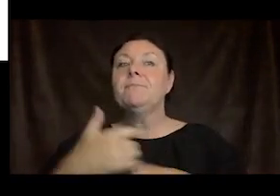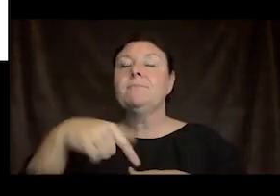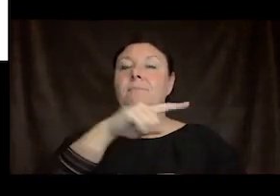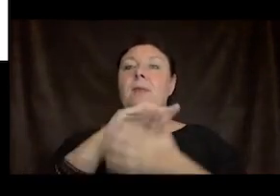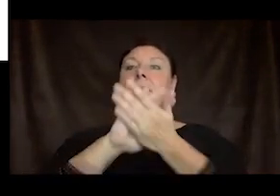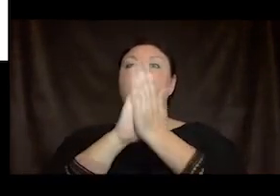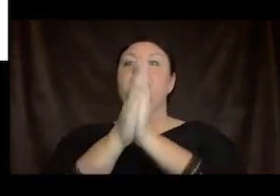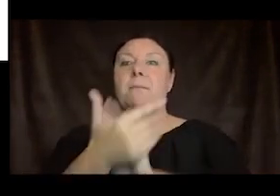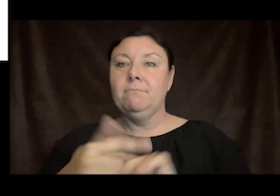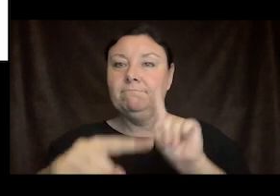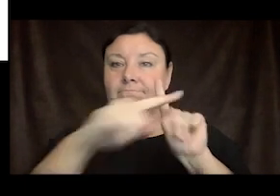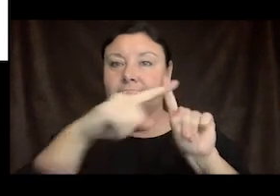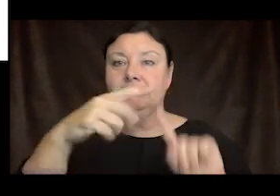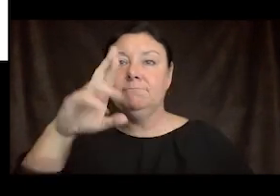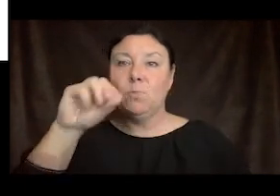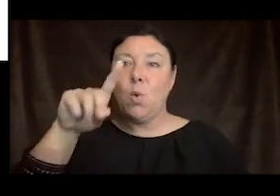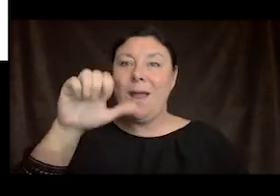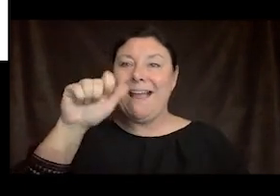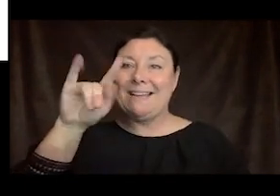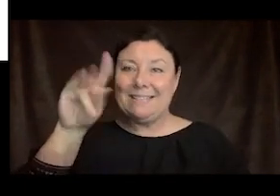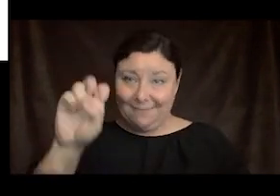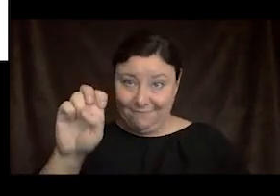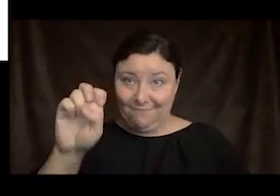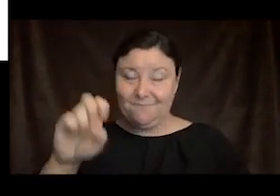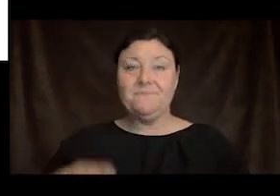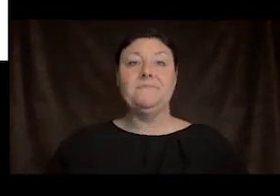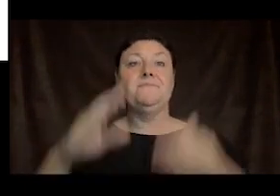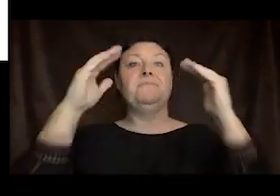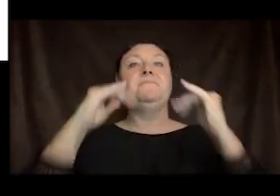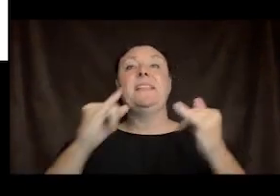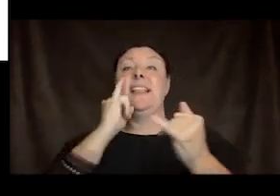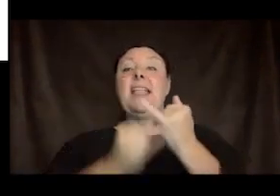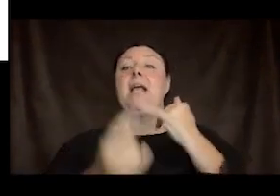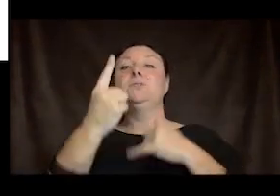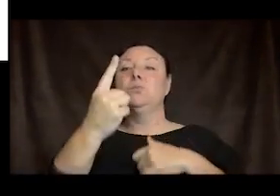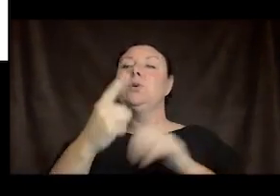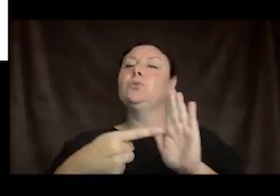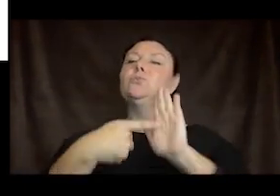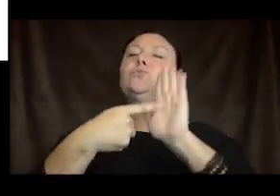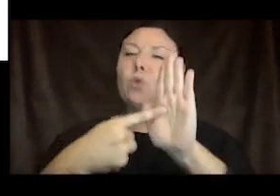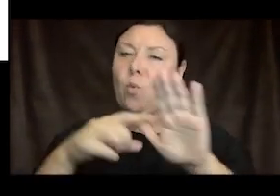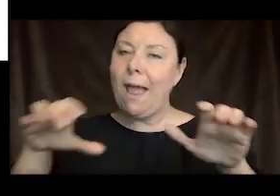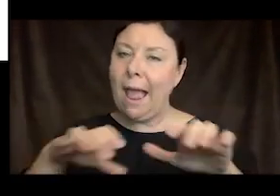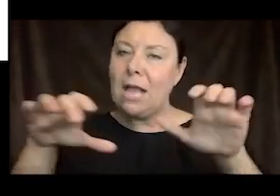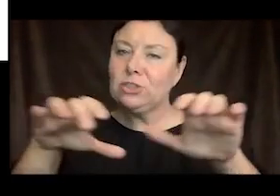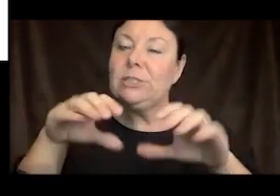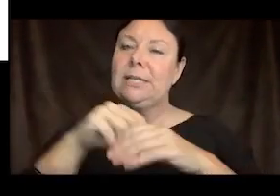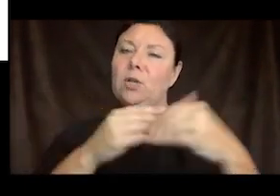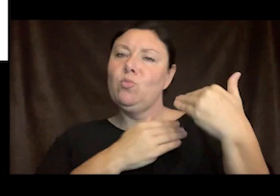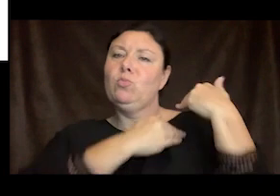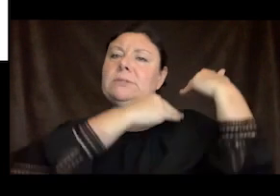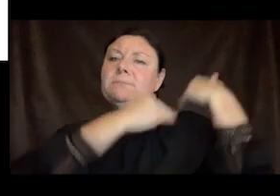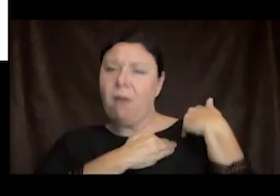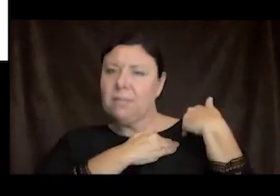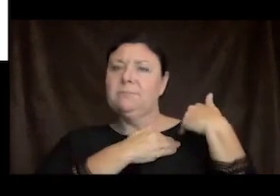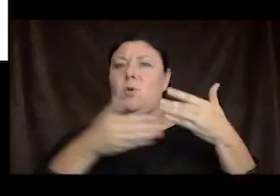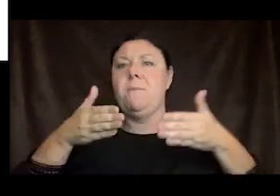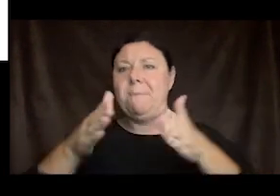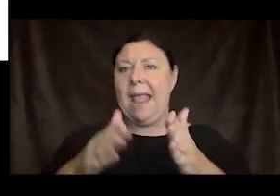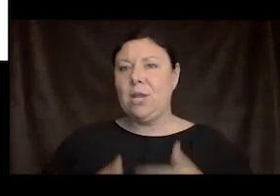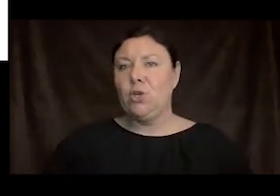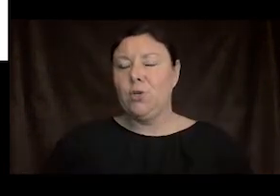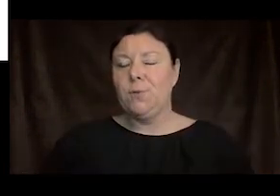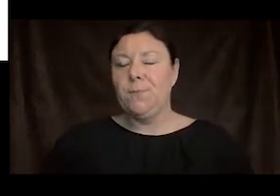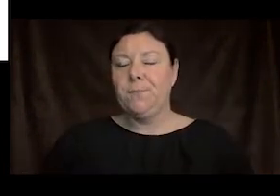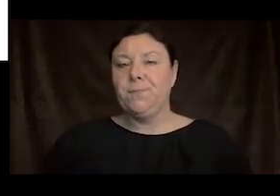be proactive. And the last one is to exhibit action in a civilly responsible manner. Now, this is a tricky one because all the